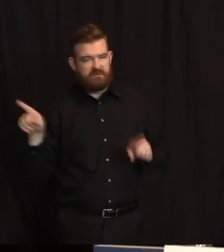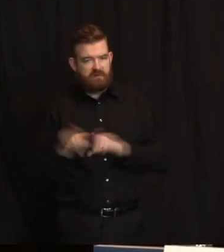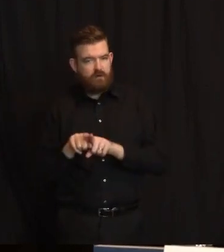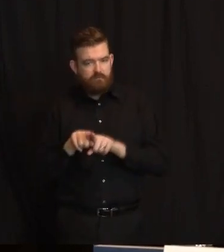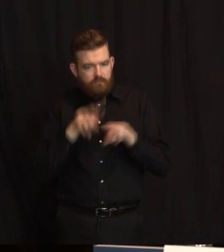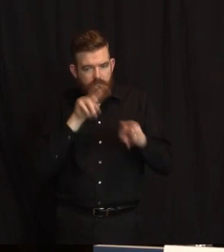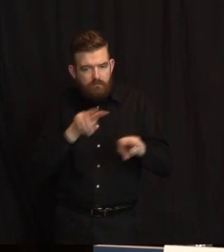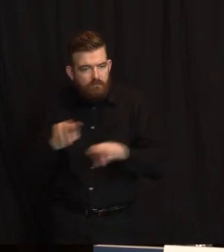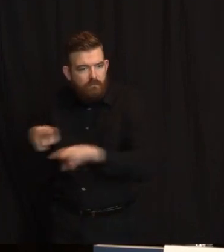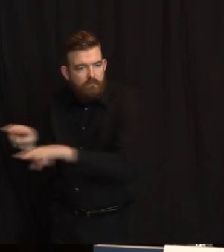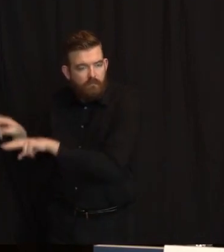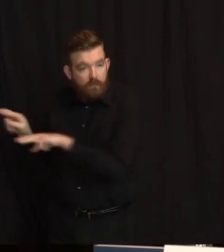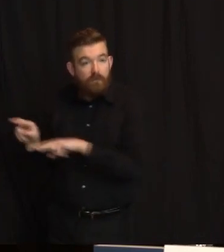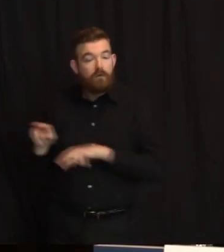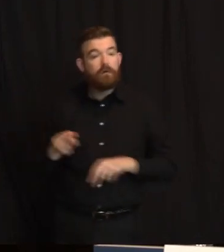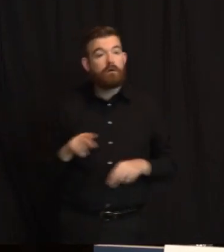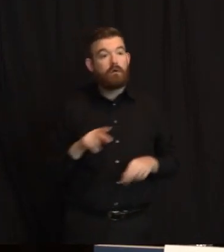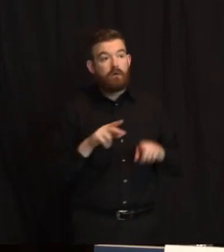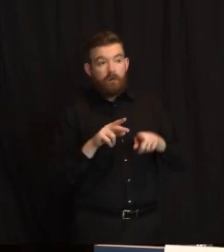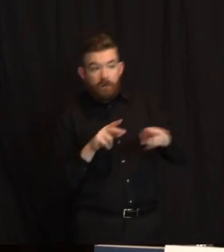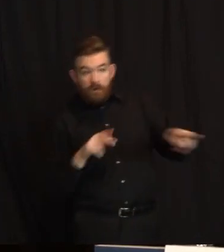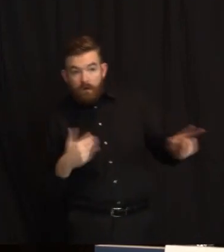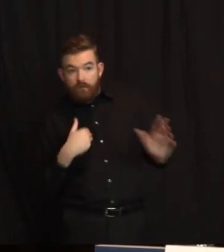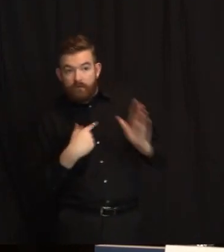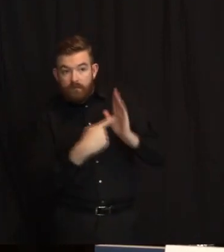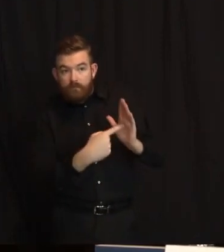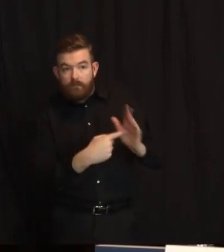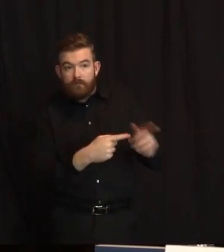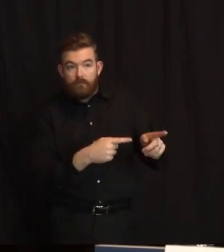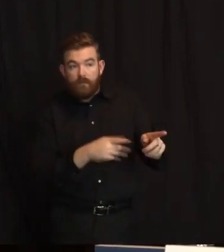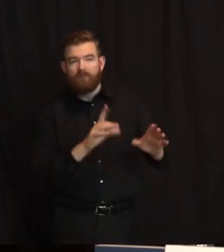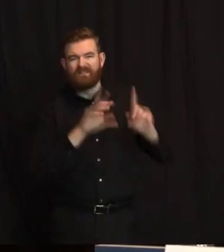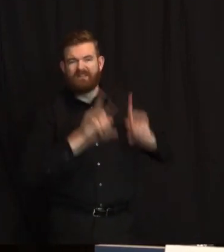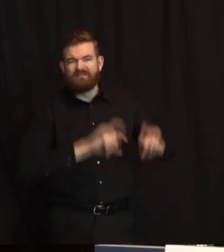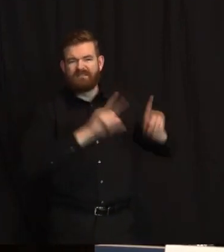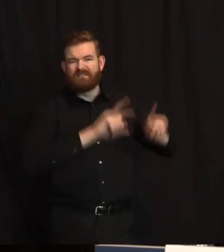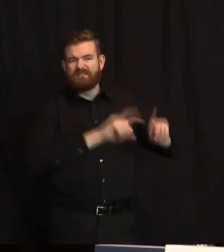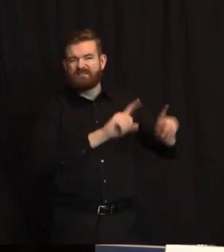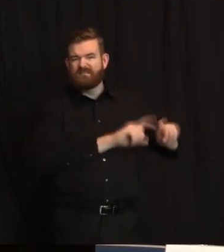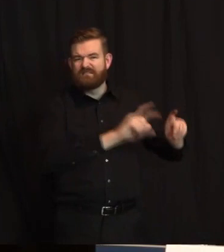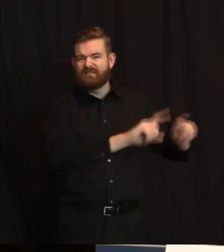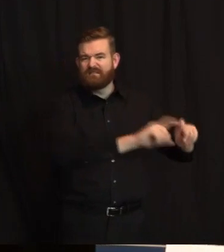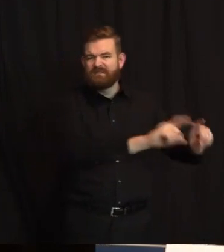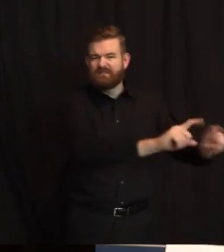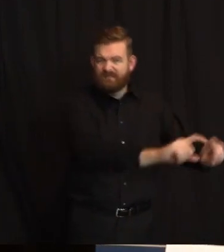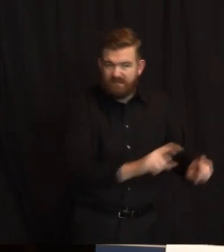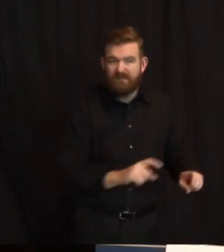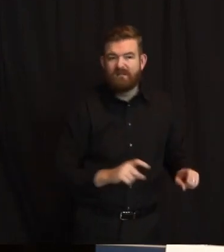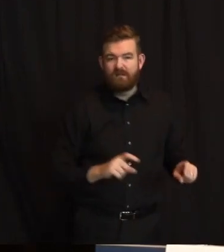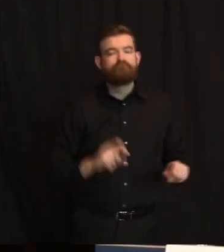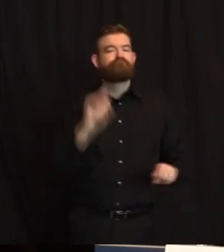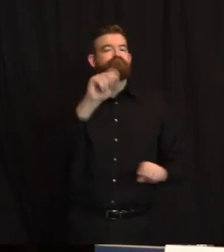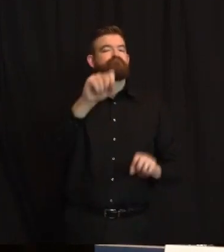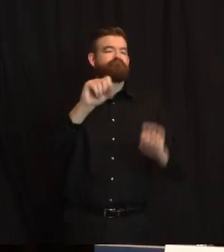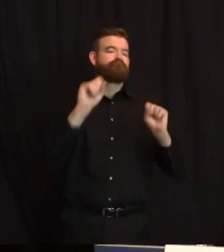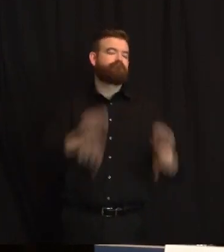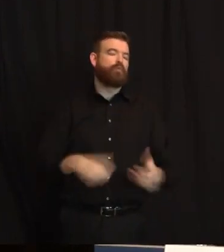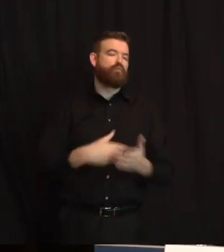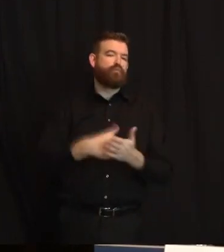symptoms that are suggestive of that go ahead and be tested, because as you mentioned, it can waste resources, and we really know what's going on in that